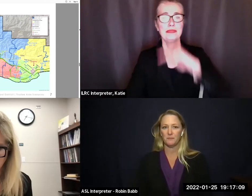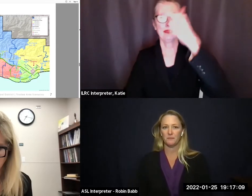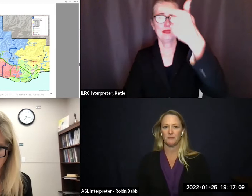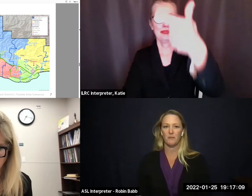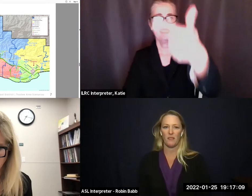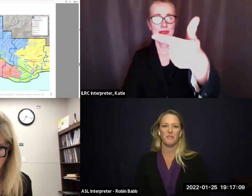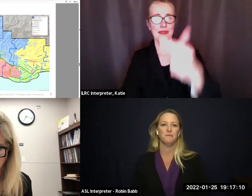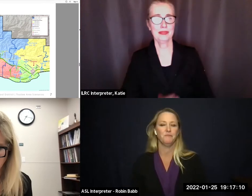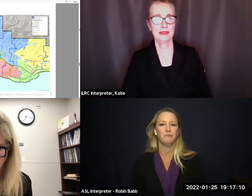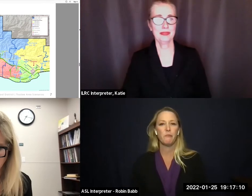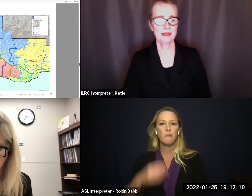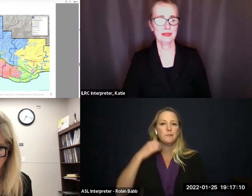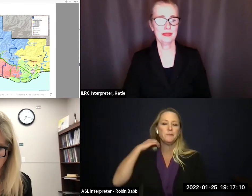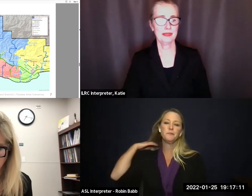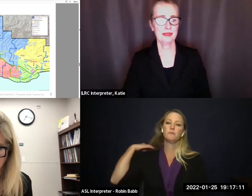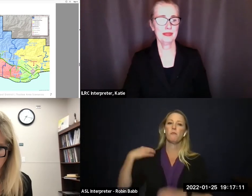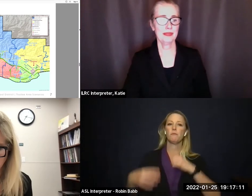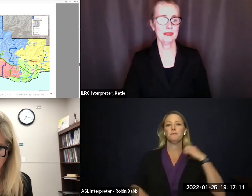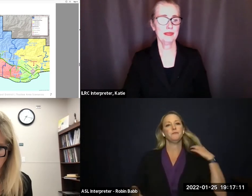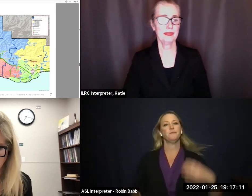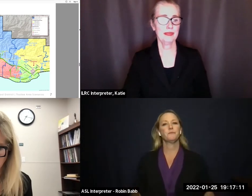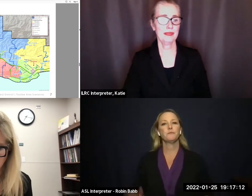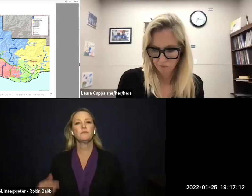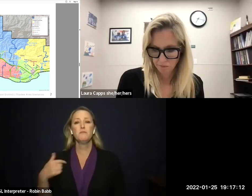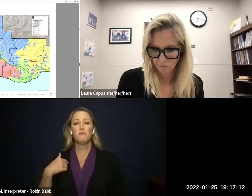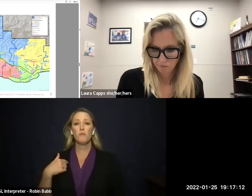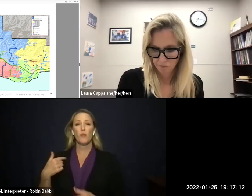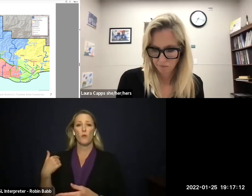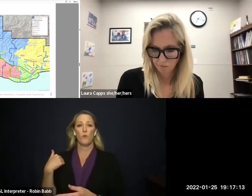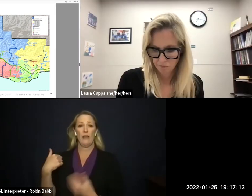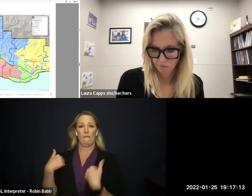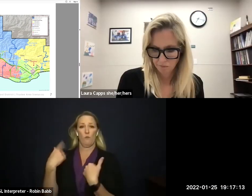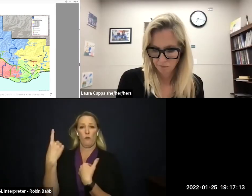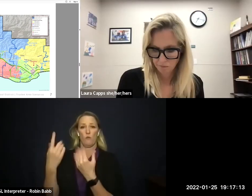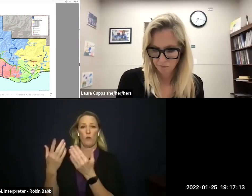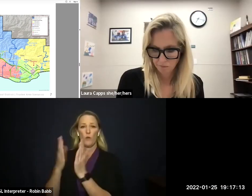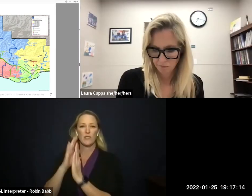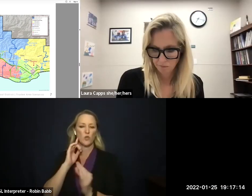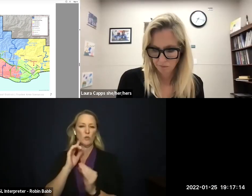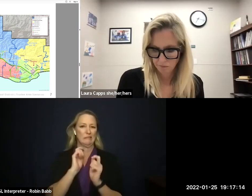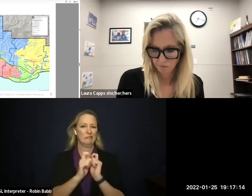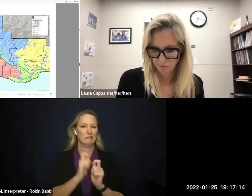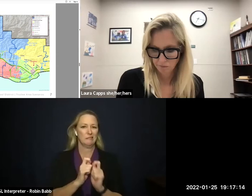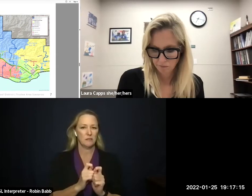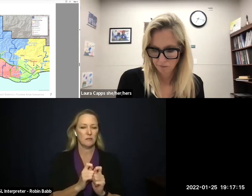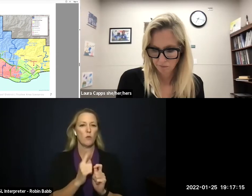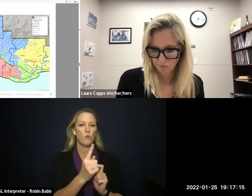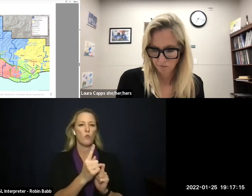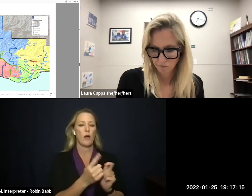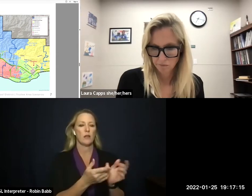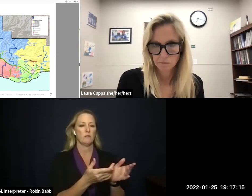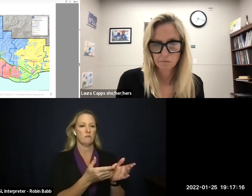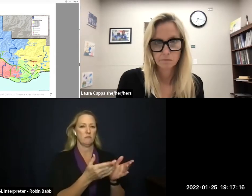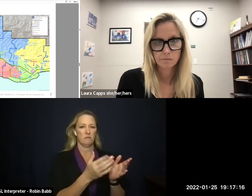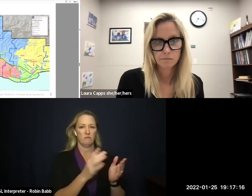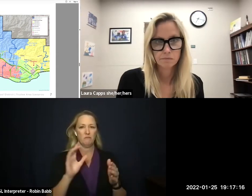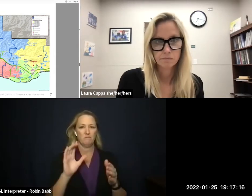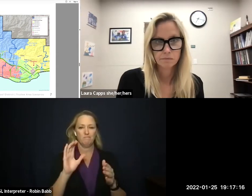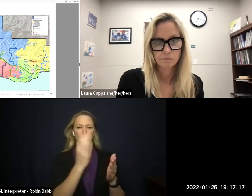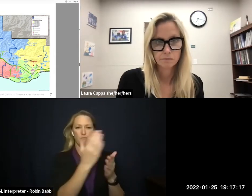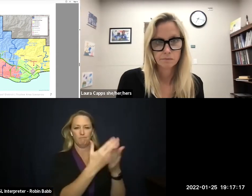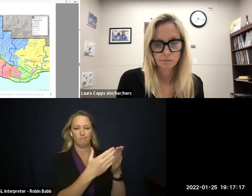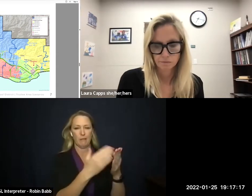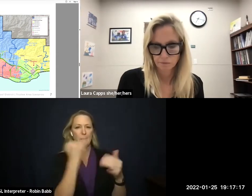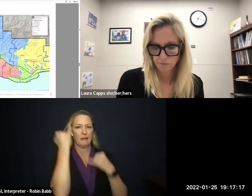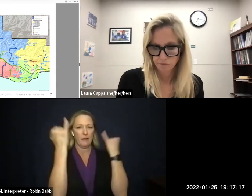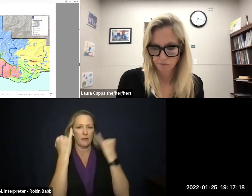we had a request to refine one of our scenarios for trustee area number five to see if we could further